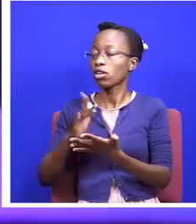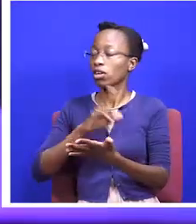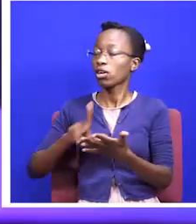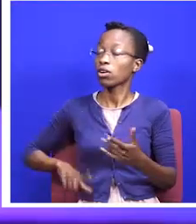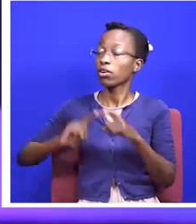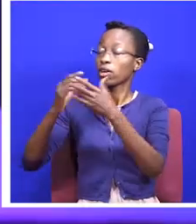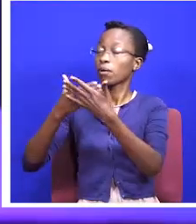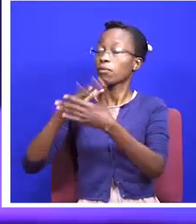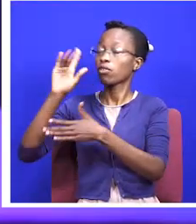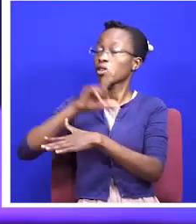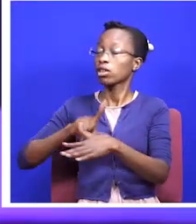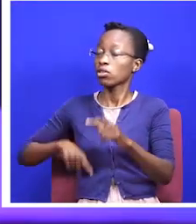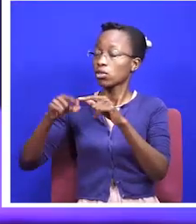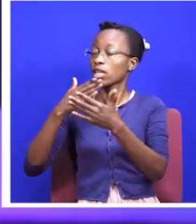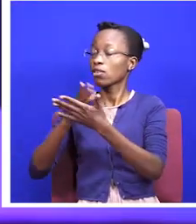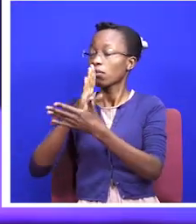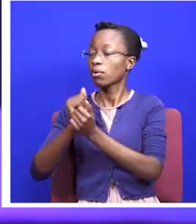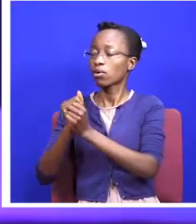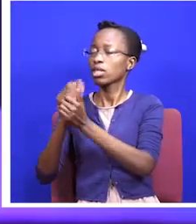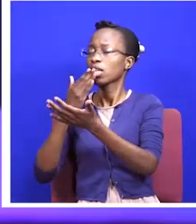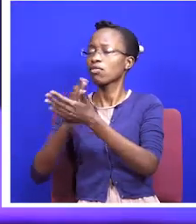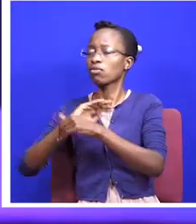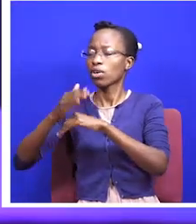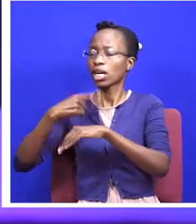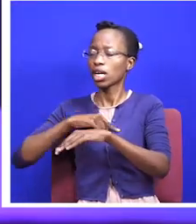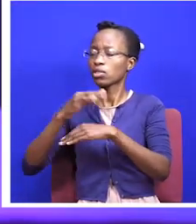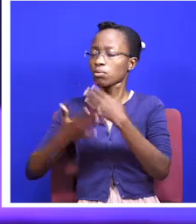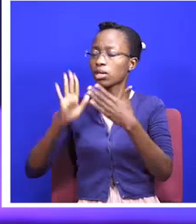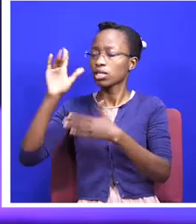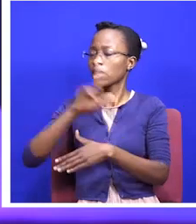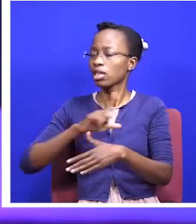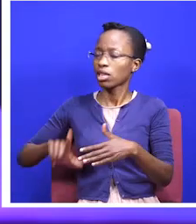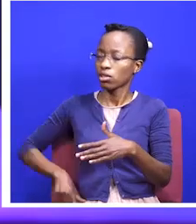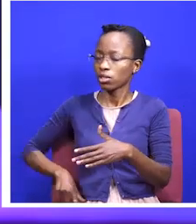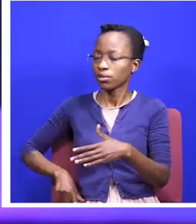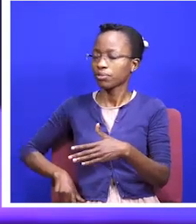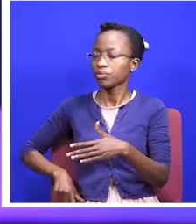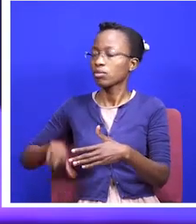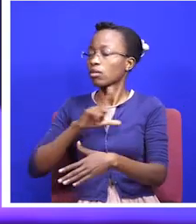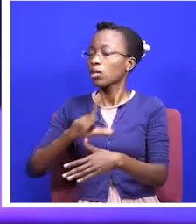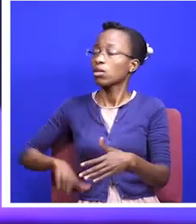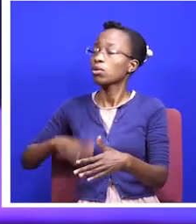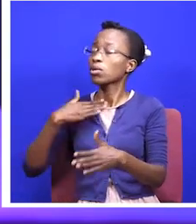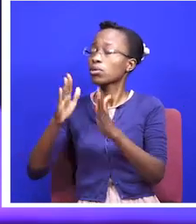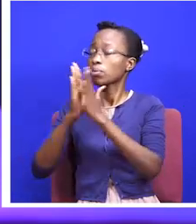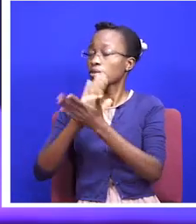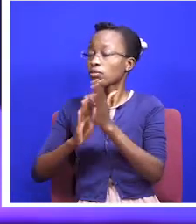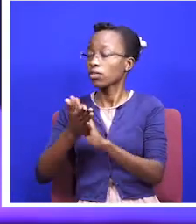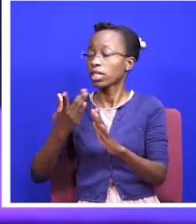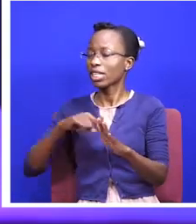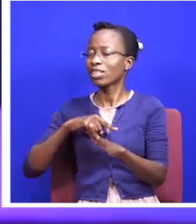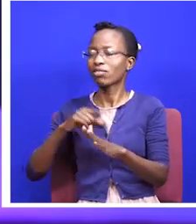Let's pray. Our dear everlasting King of all the glory, come before you today. Thank you for being with us. Thank you for covering us with your blood. We don't